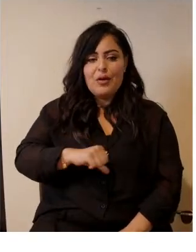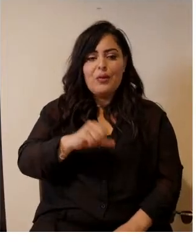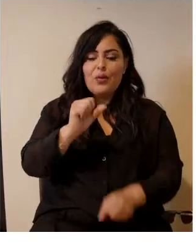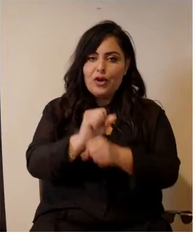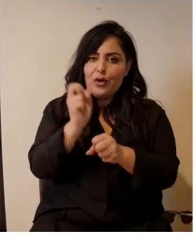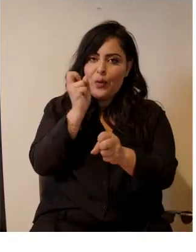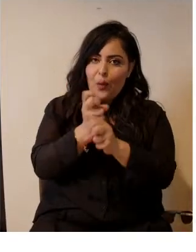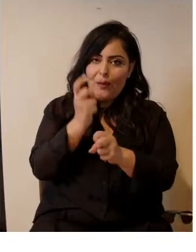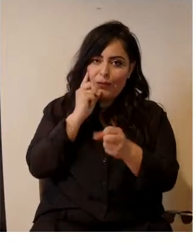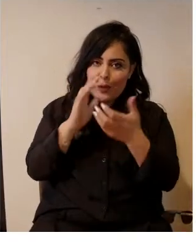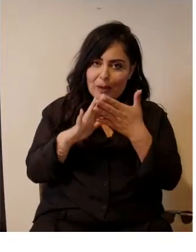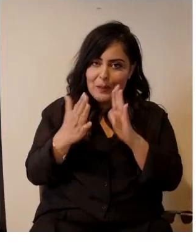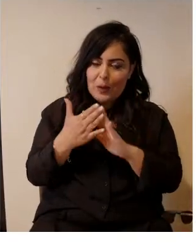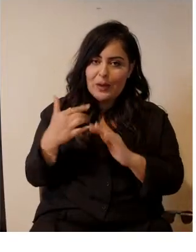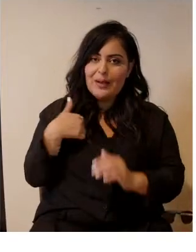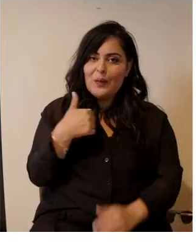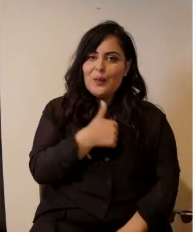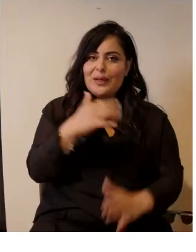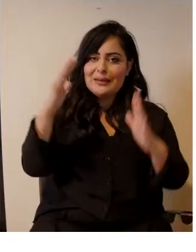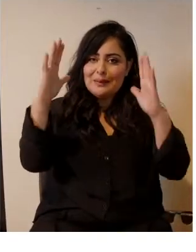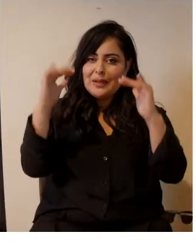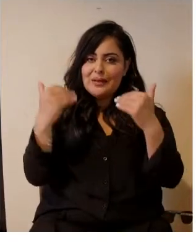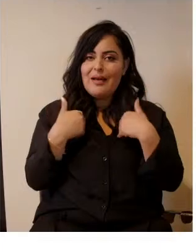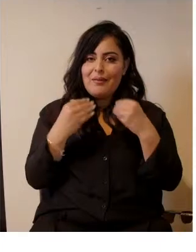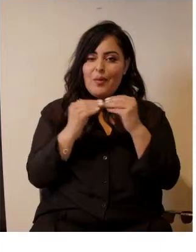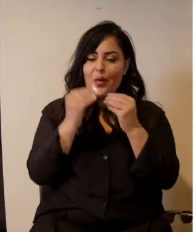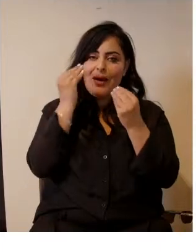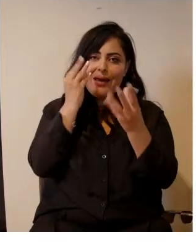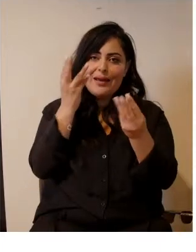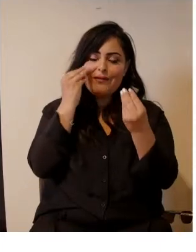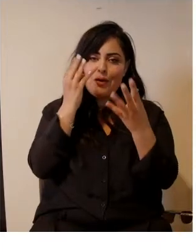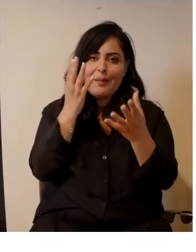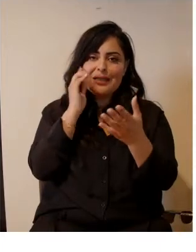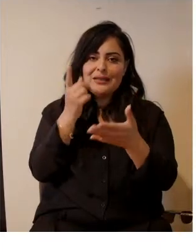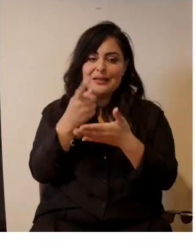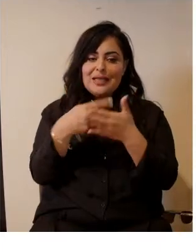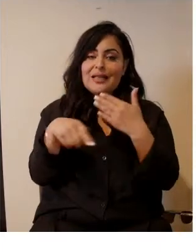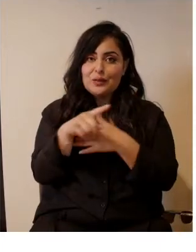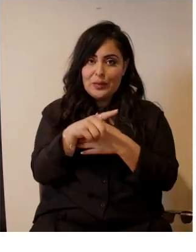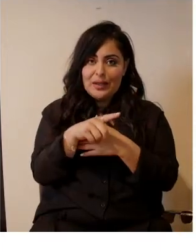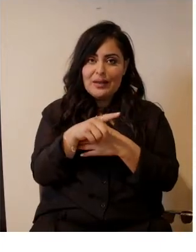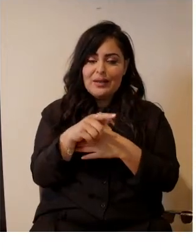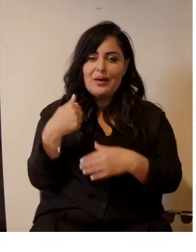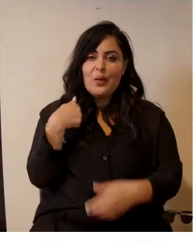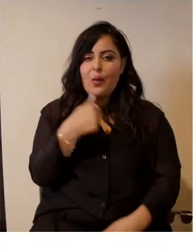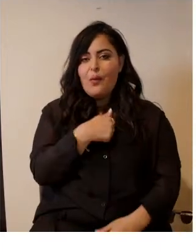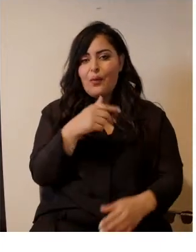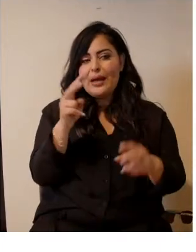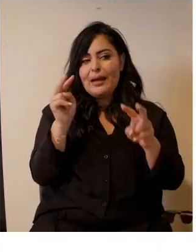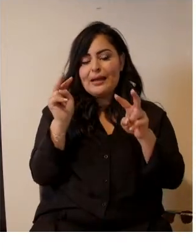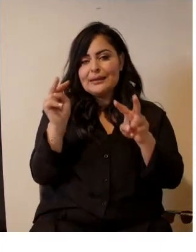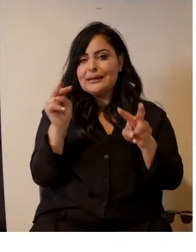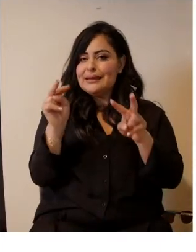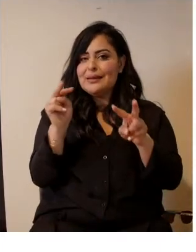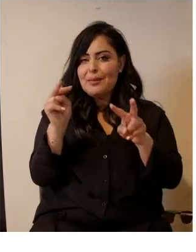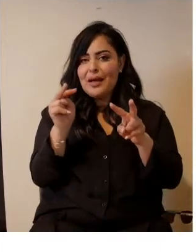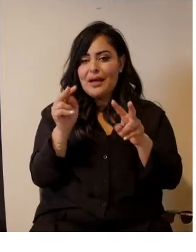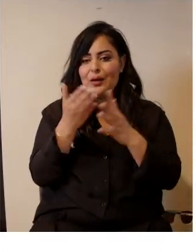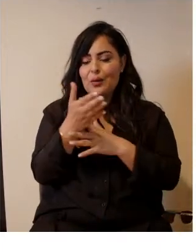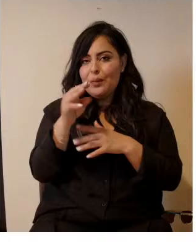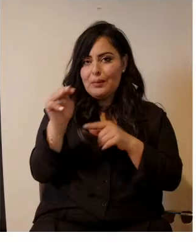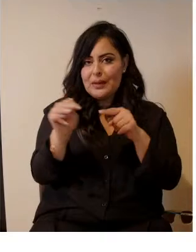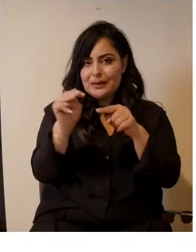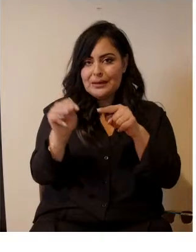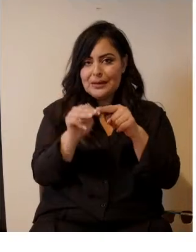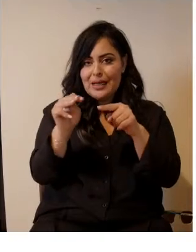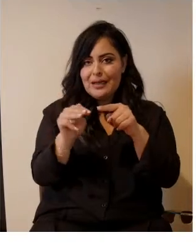for the community, and we expect to have additional information early next week. We would anticipate that at least through Monday, those